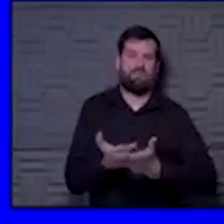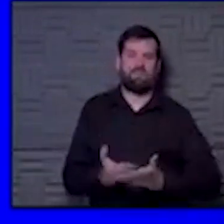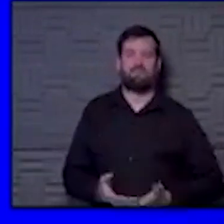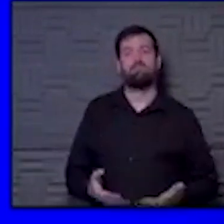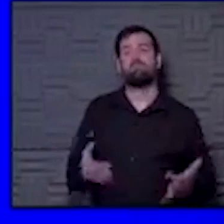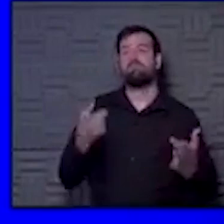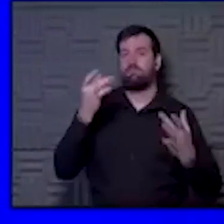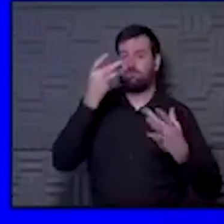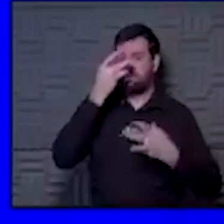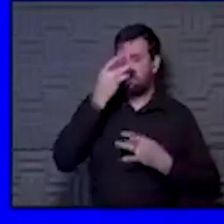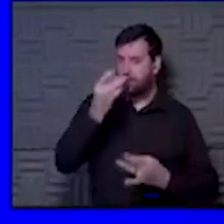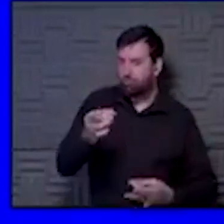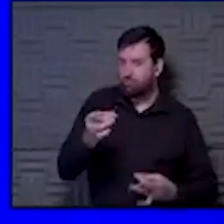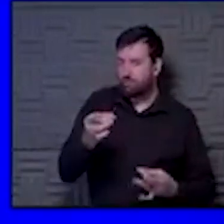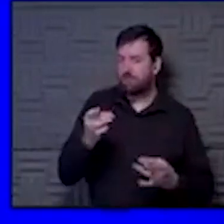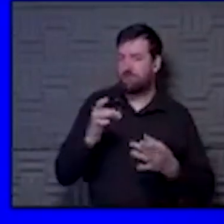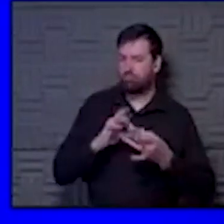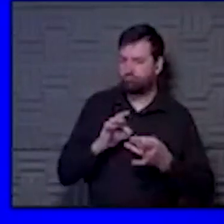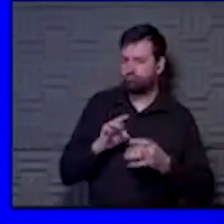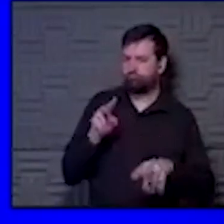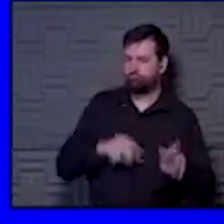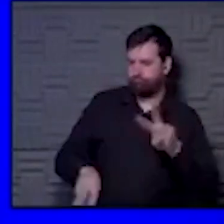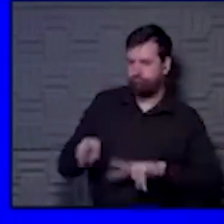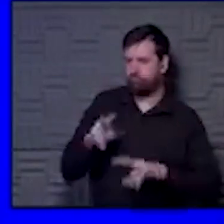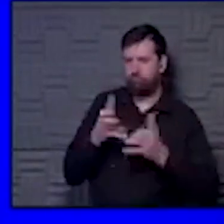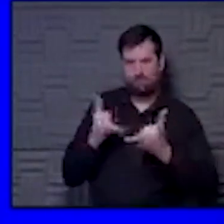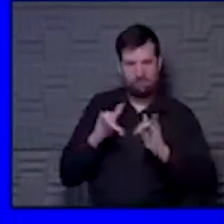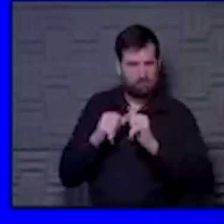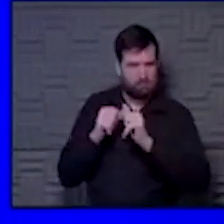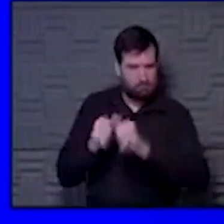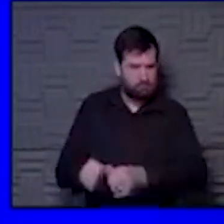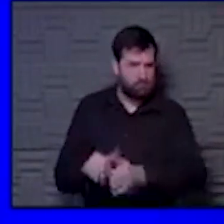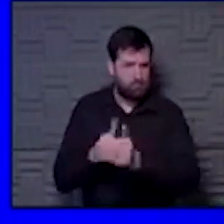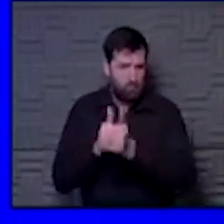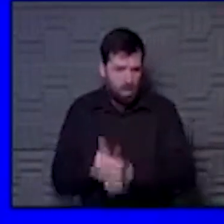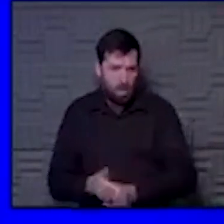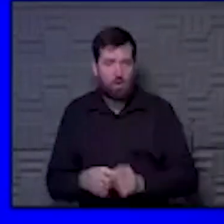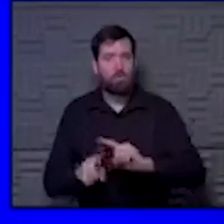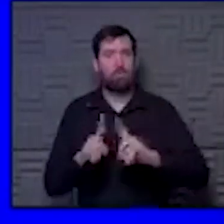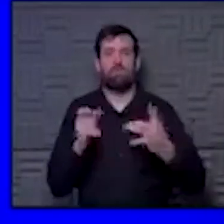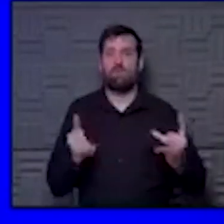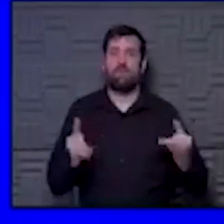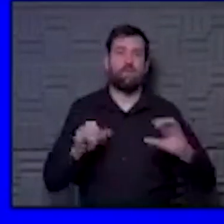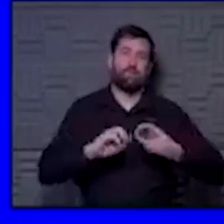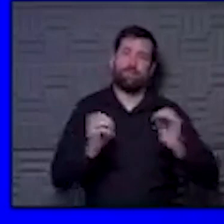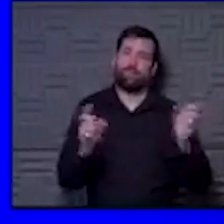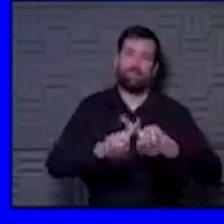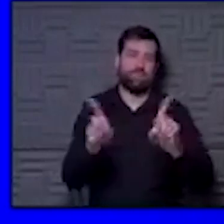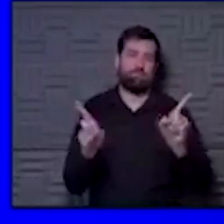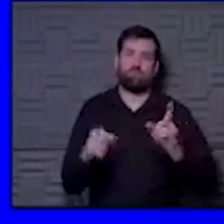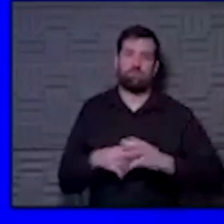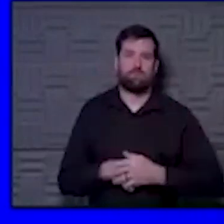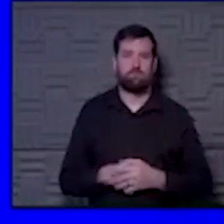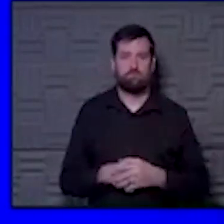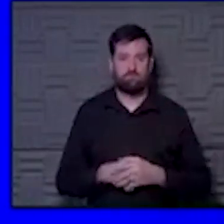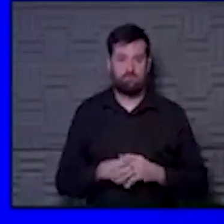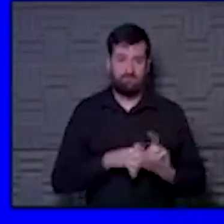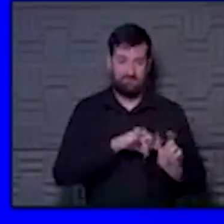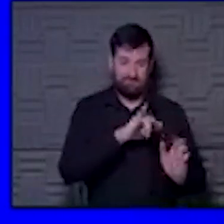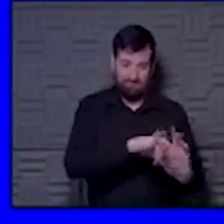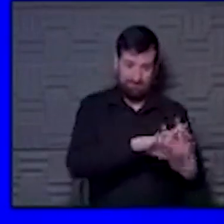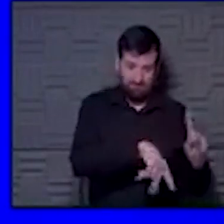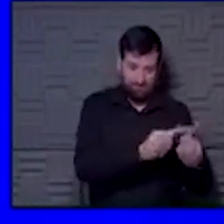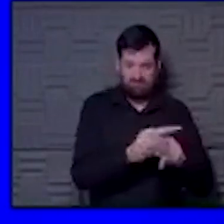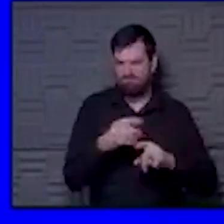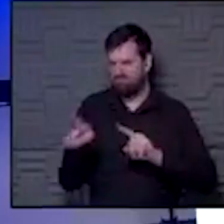interesting anecdote to look at and to continue to follow, but right now there is no real difference from that isolate to any